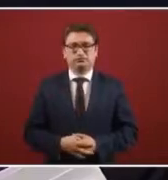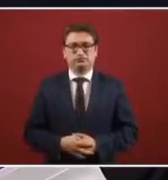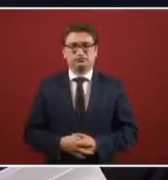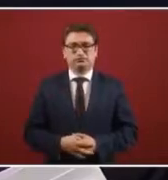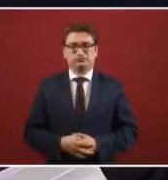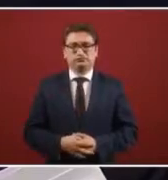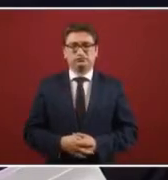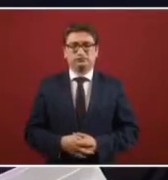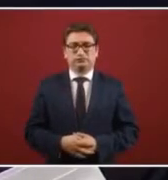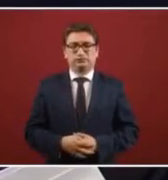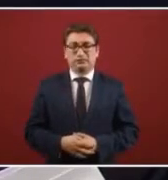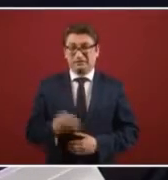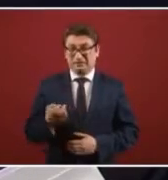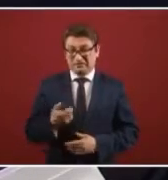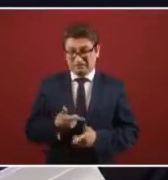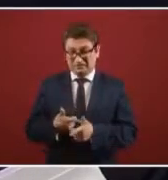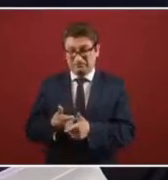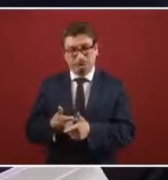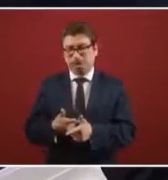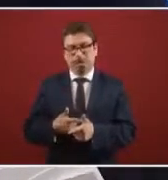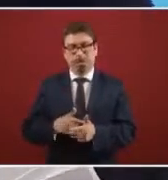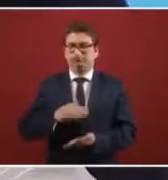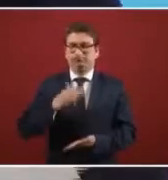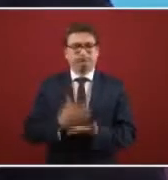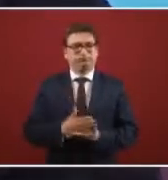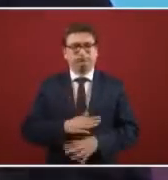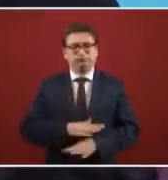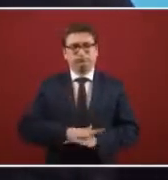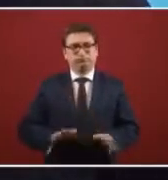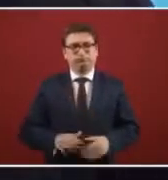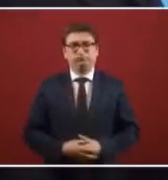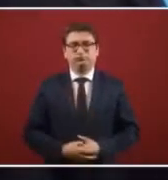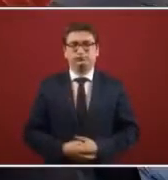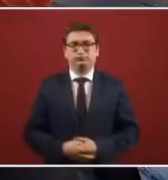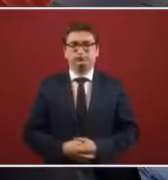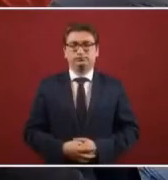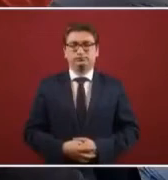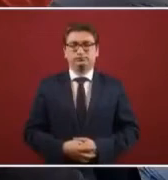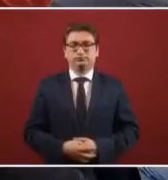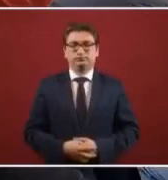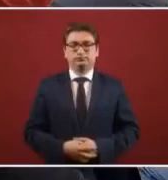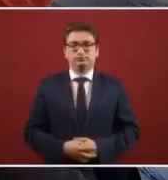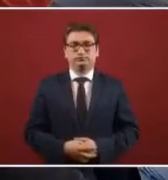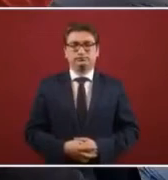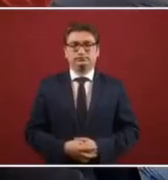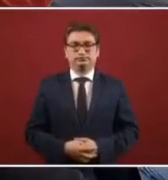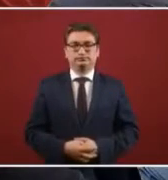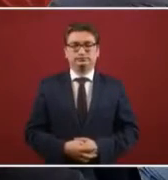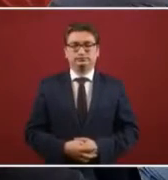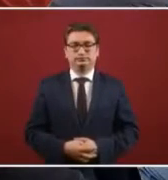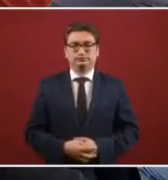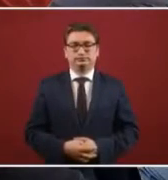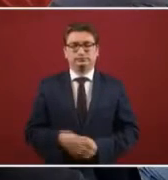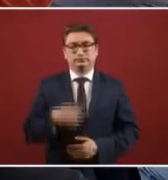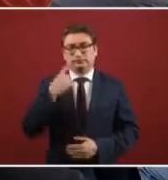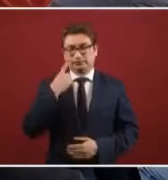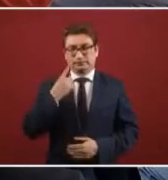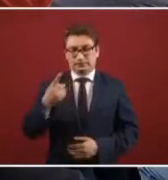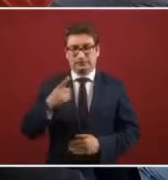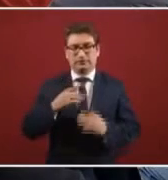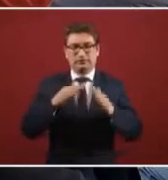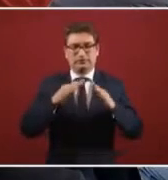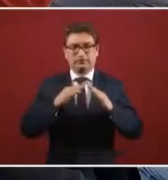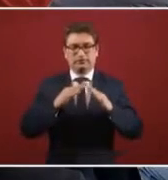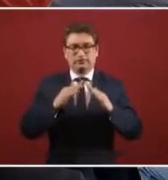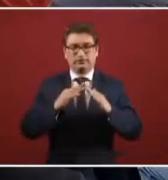ser lo que predomine. that it should not be what predominates. Entonces, miren, es una casa,